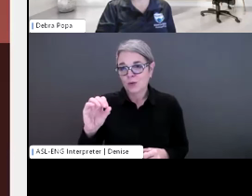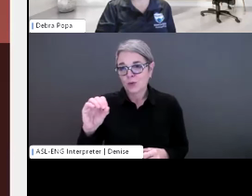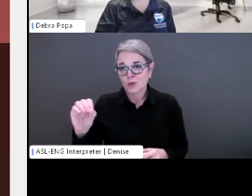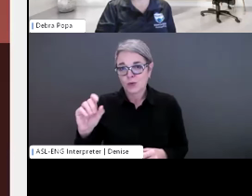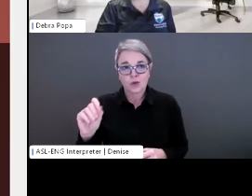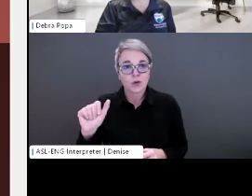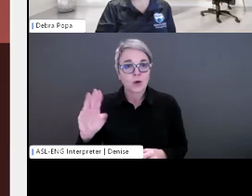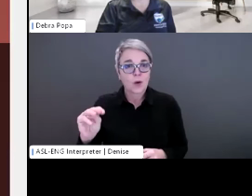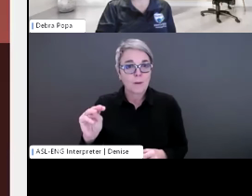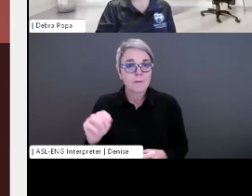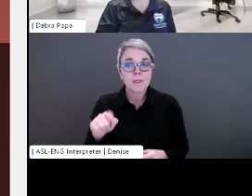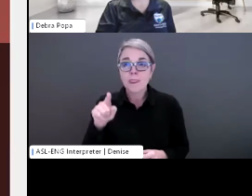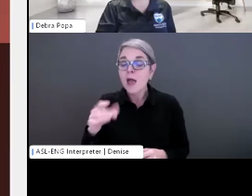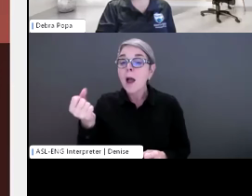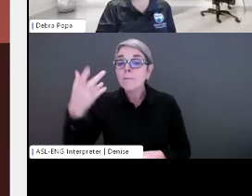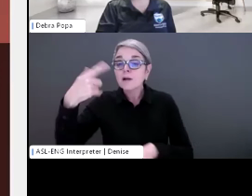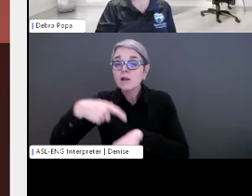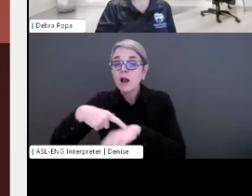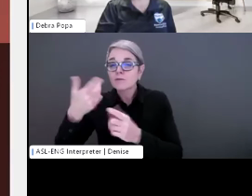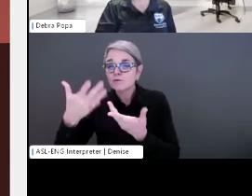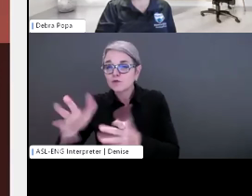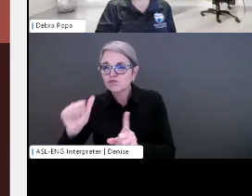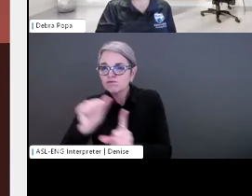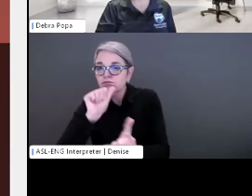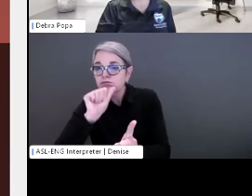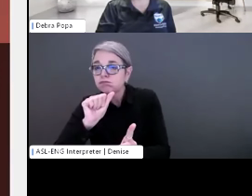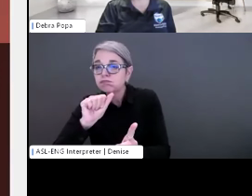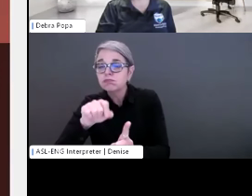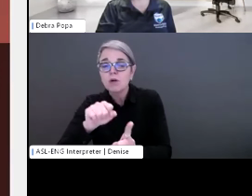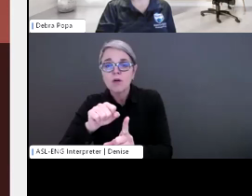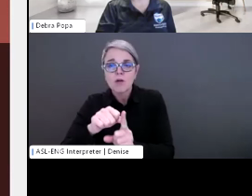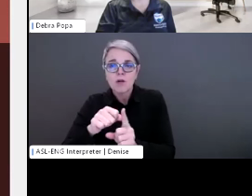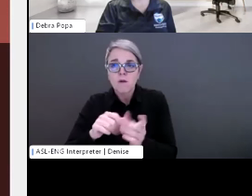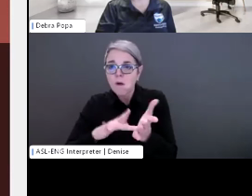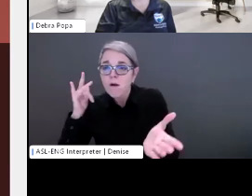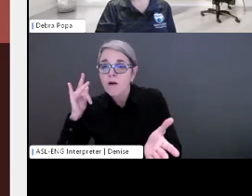compromised. 49. So this this